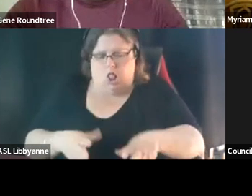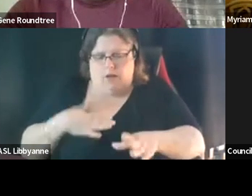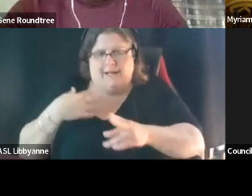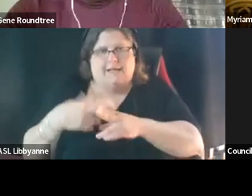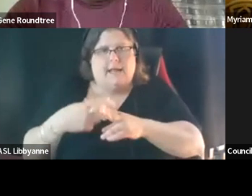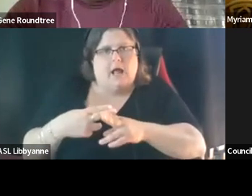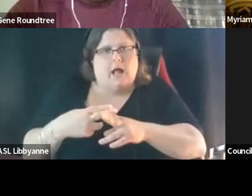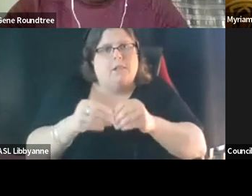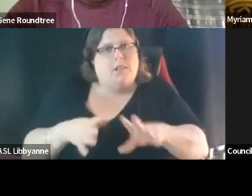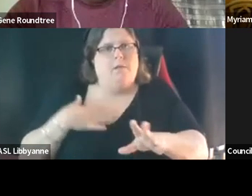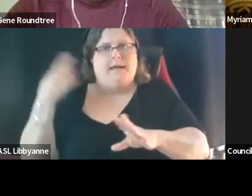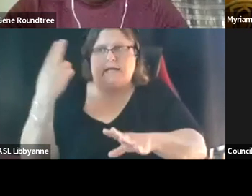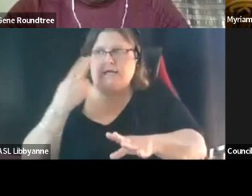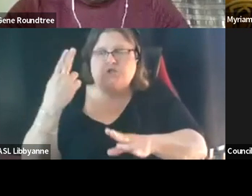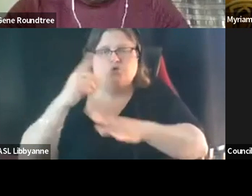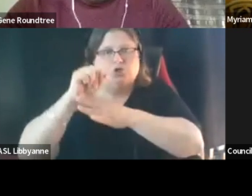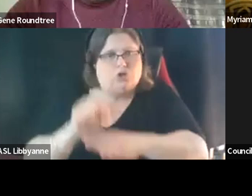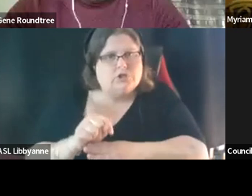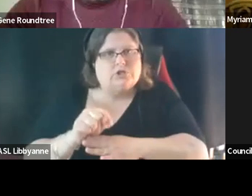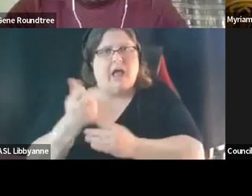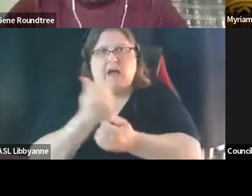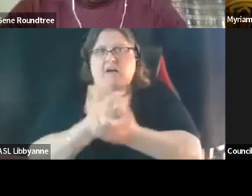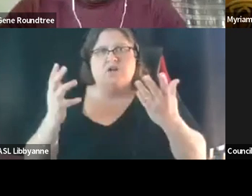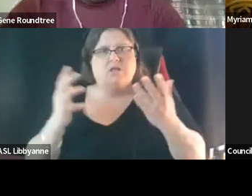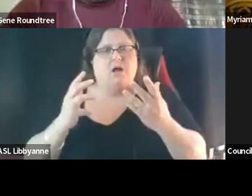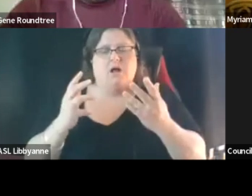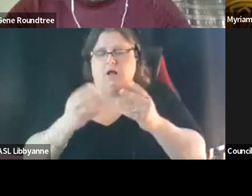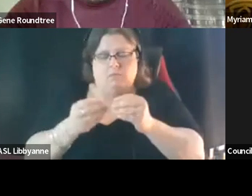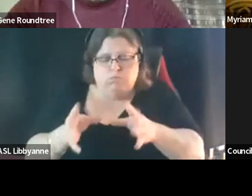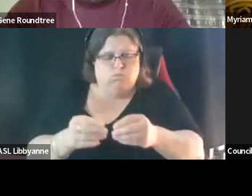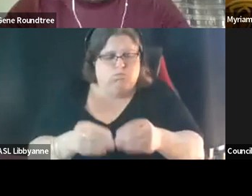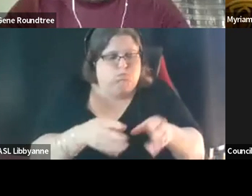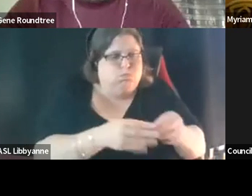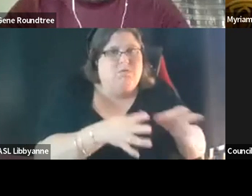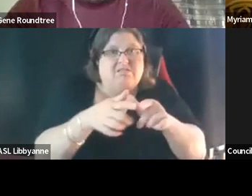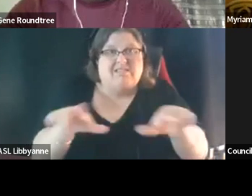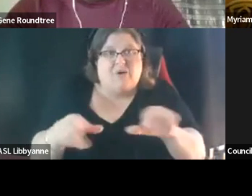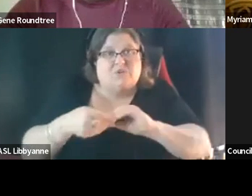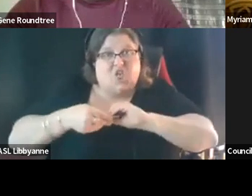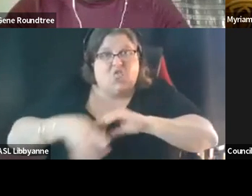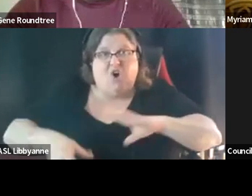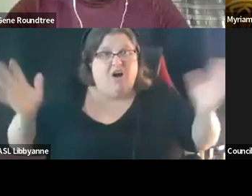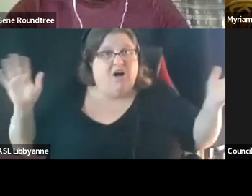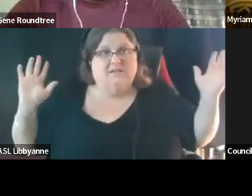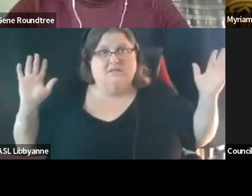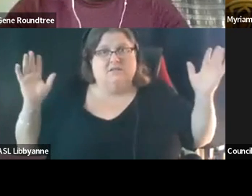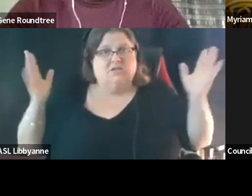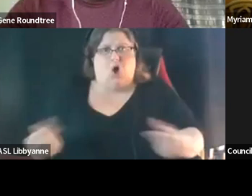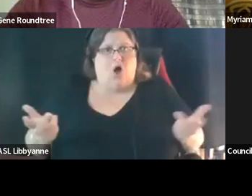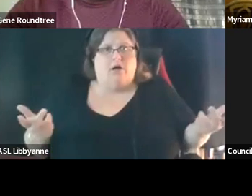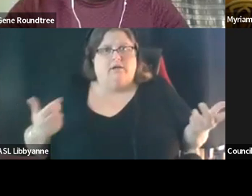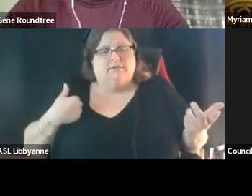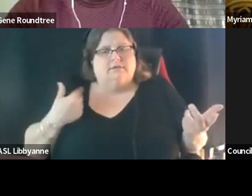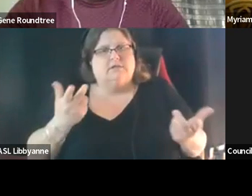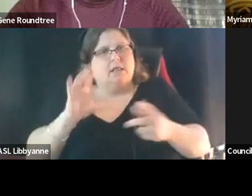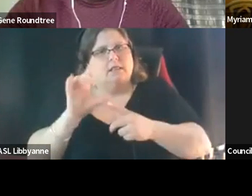history, traditions, loss of language, which is a part of all those things and more, because language